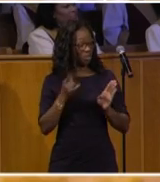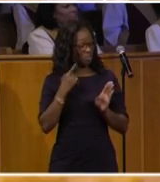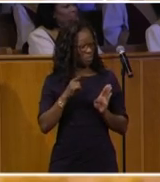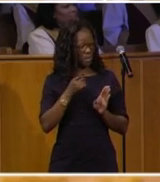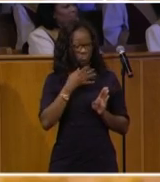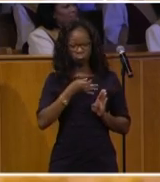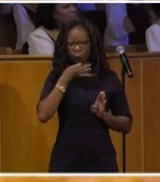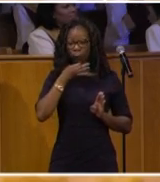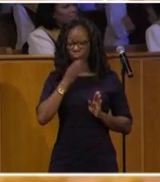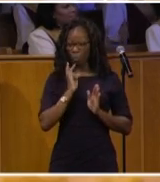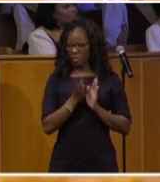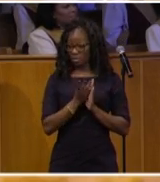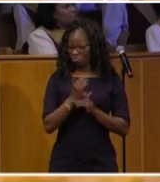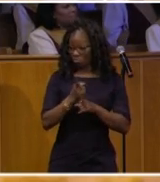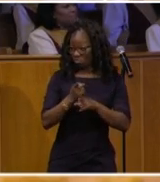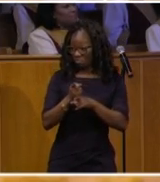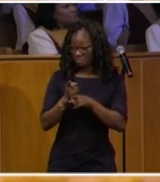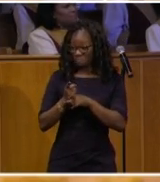an expert witness.